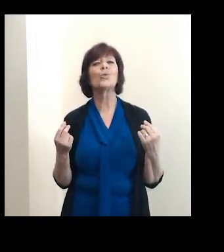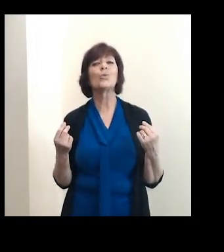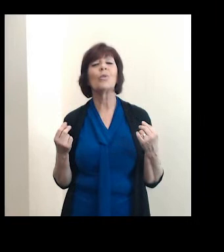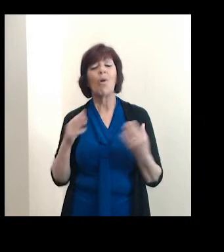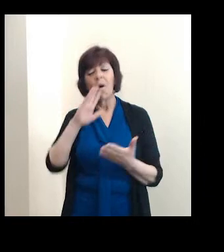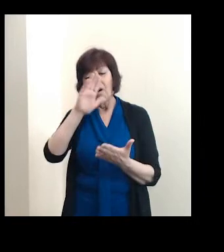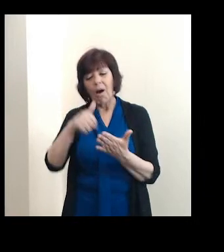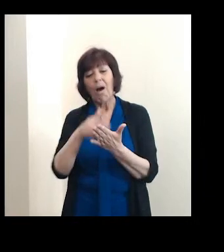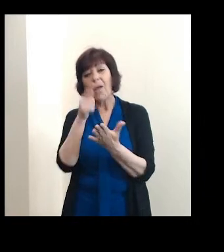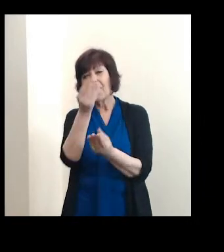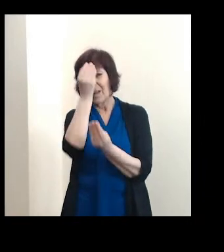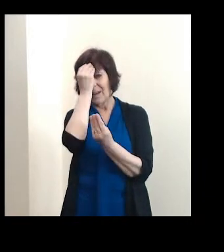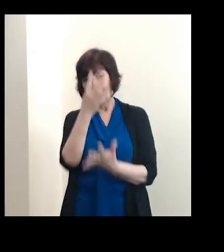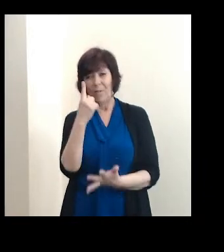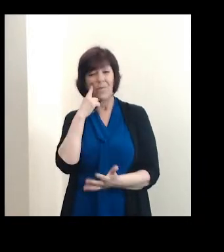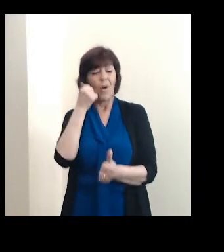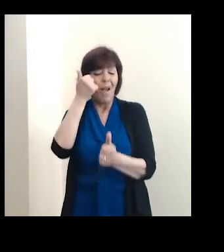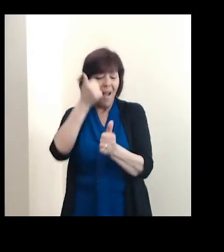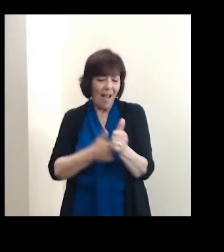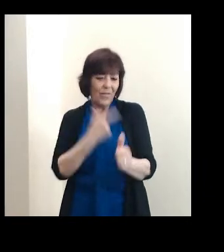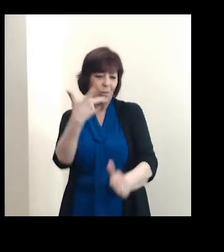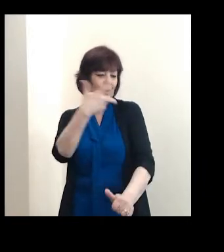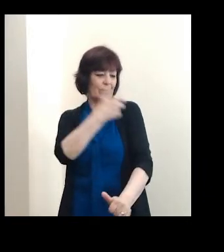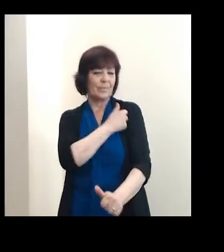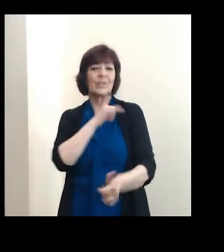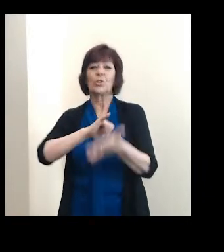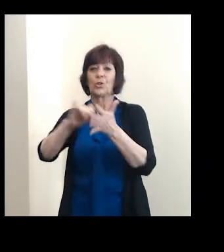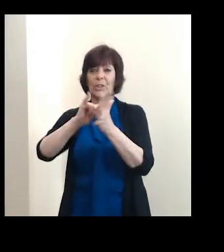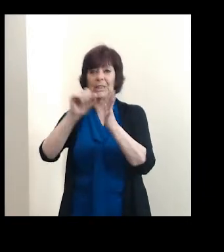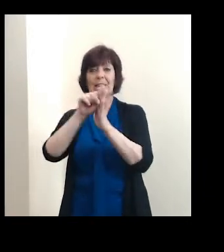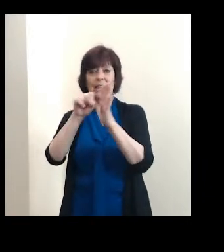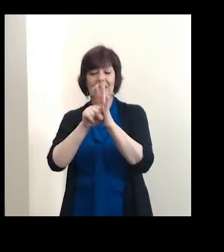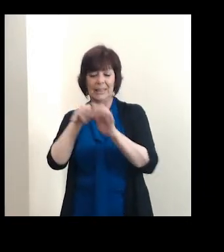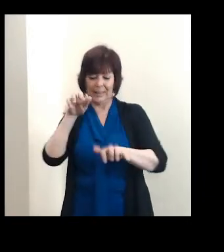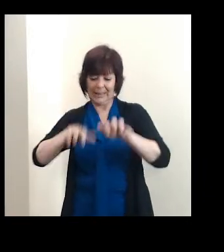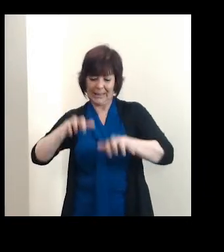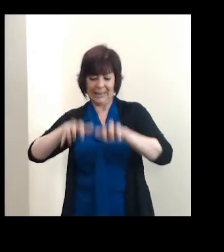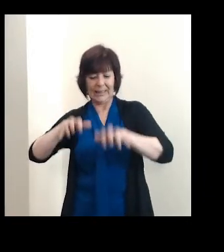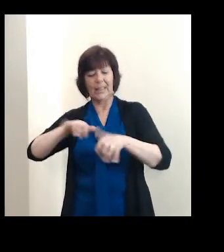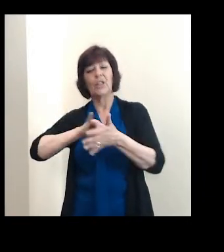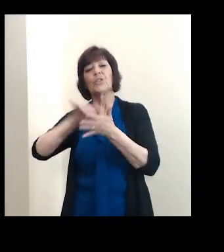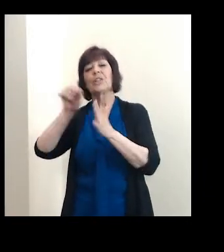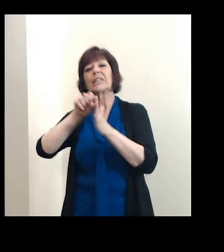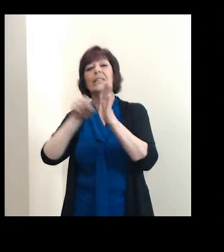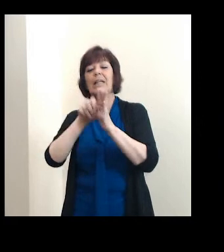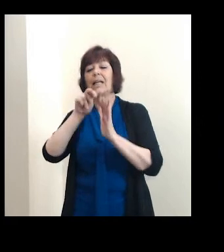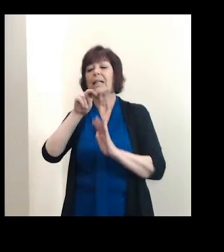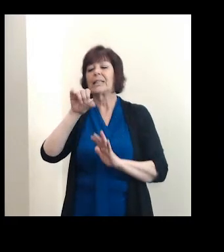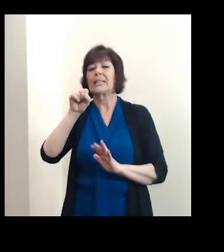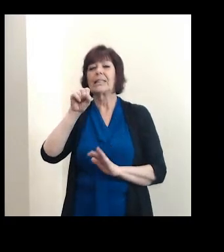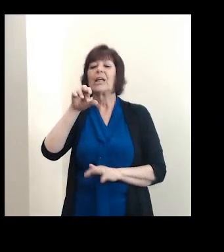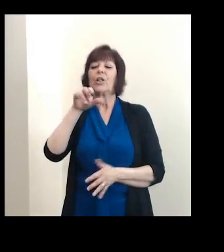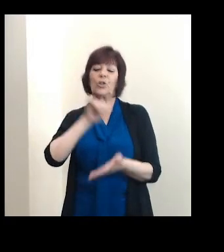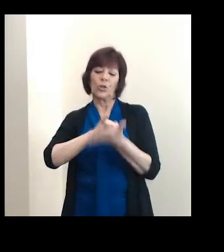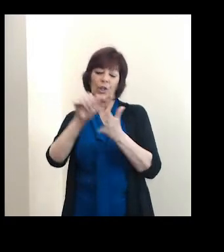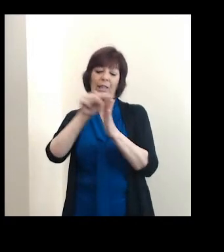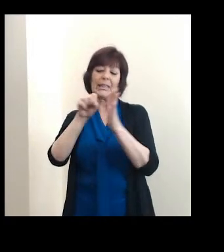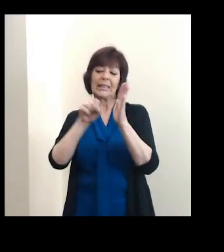all the data for everybody's immunization is New York State is entered into the New York State NICES system, the New York